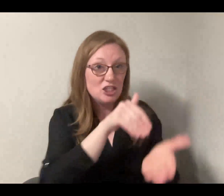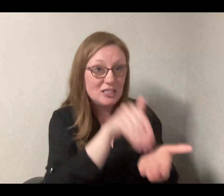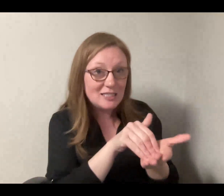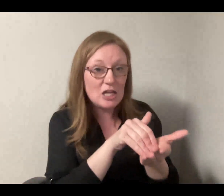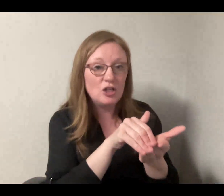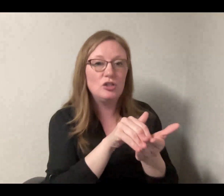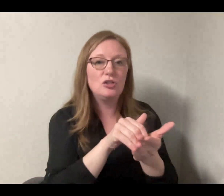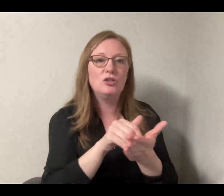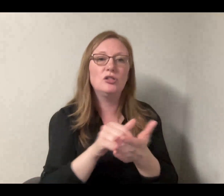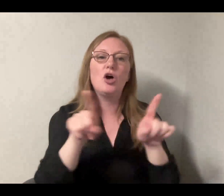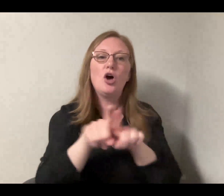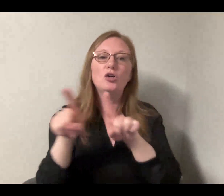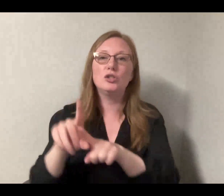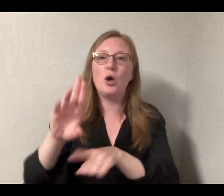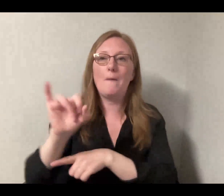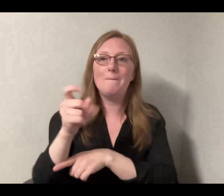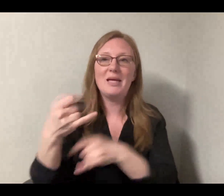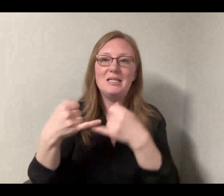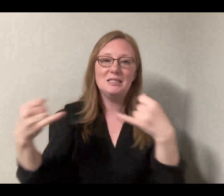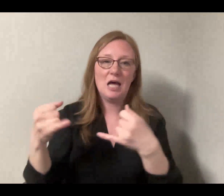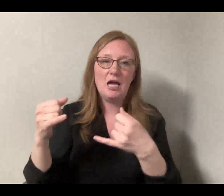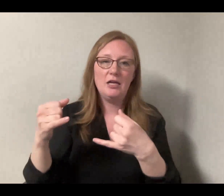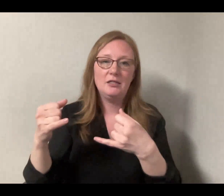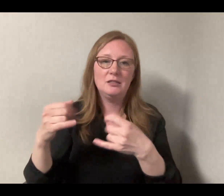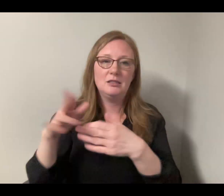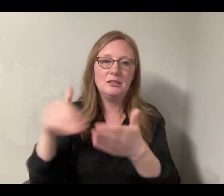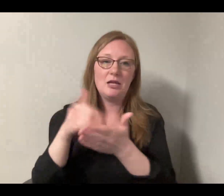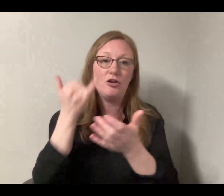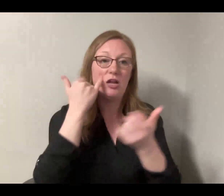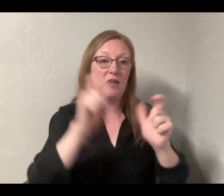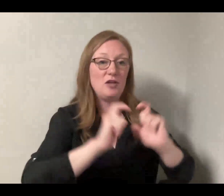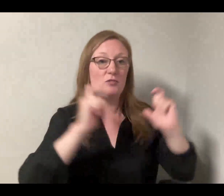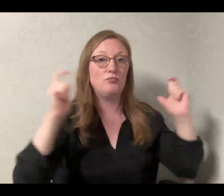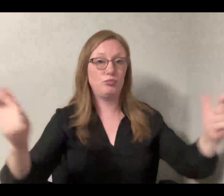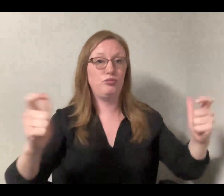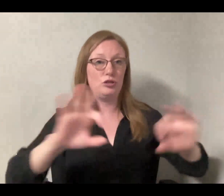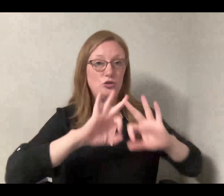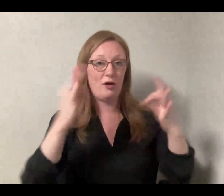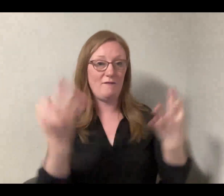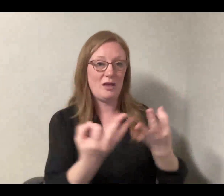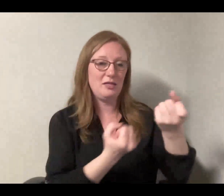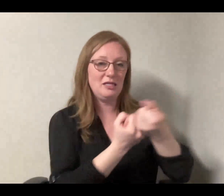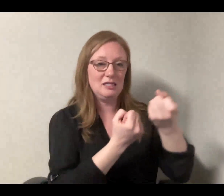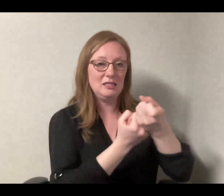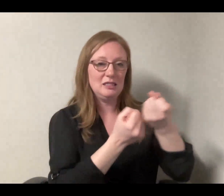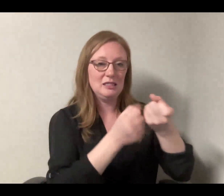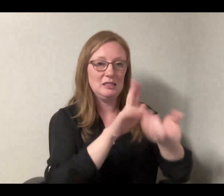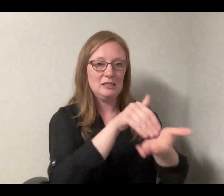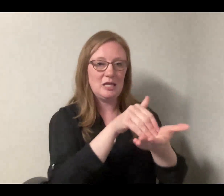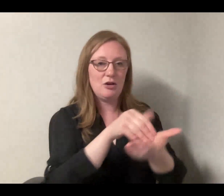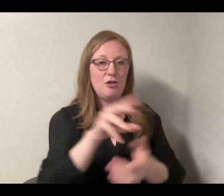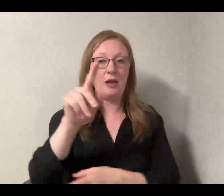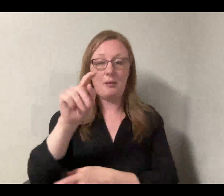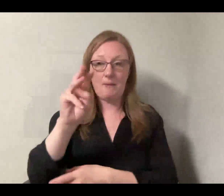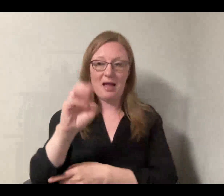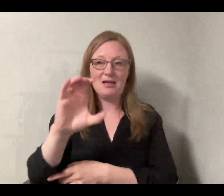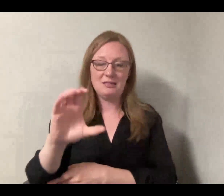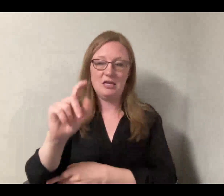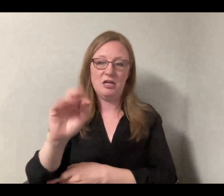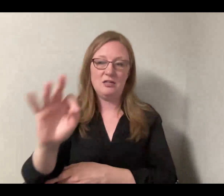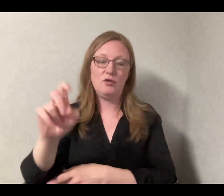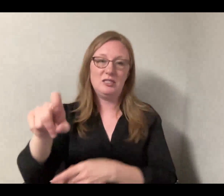the baseline reception center. And then if it grows into a family assistance center, the mass care task force is probably going to have to be